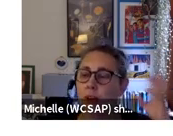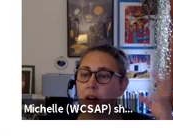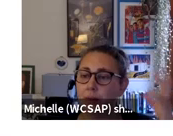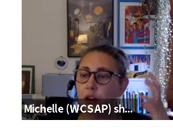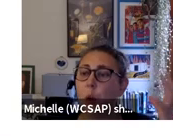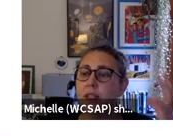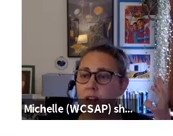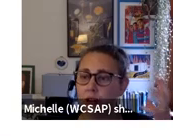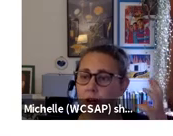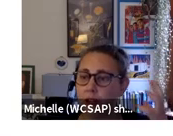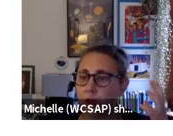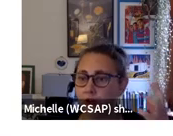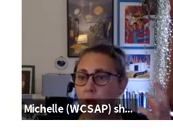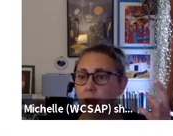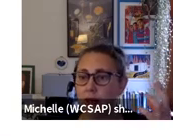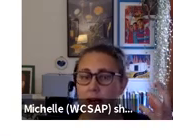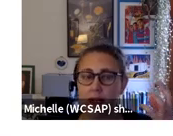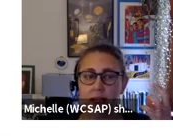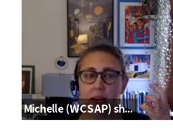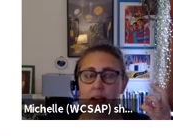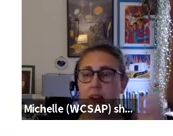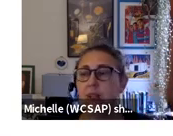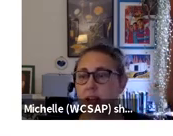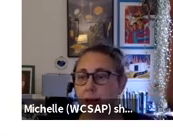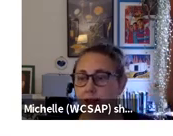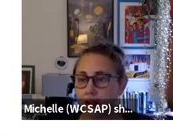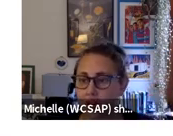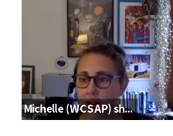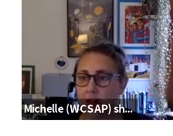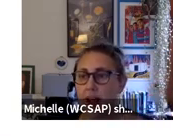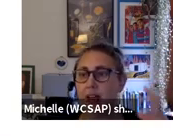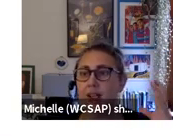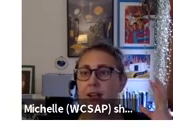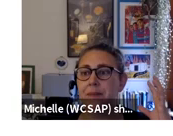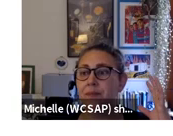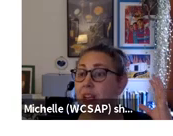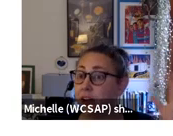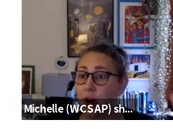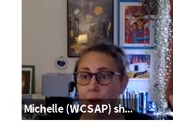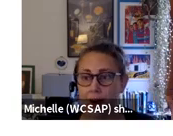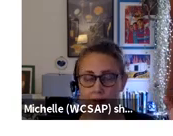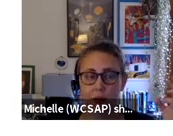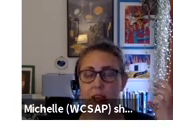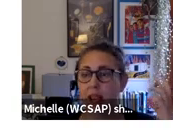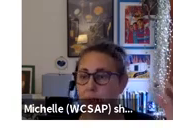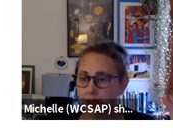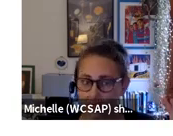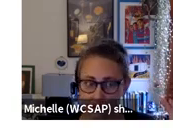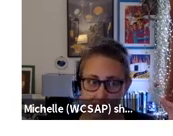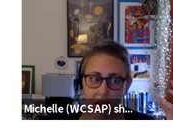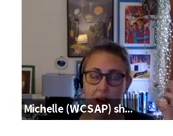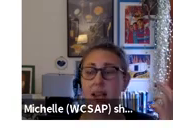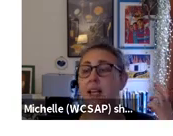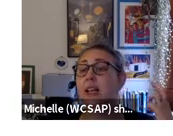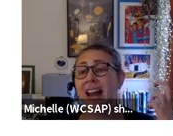with a choice and control issue as well, right? Because some things happen to their child that they didn't know about or they can't